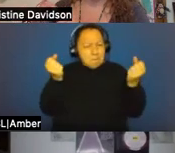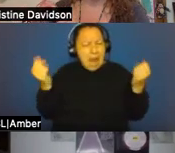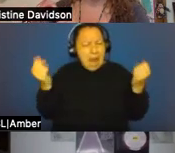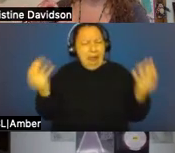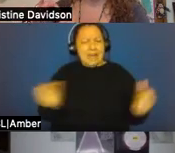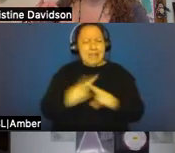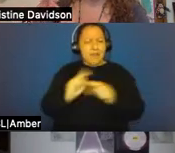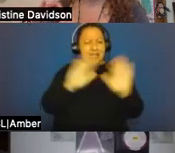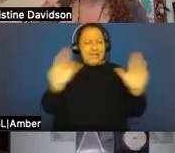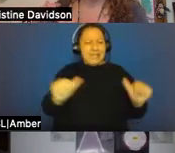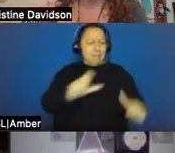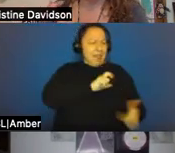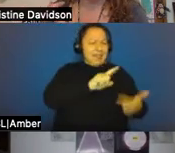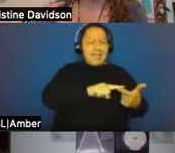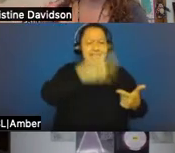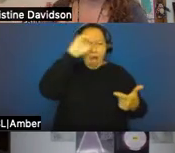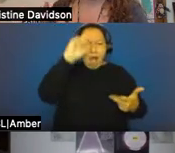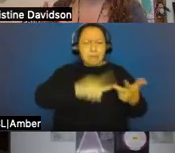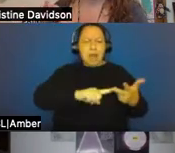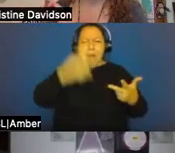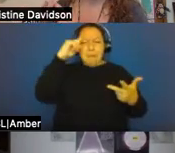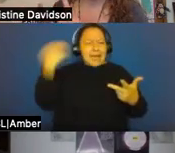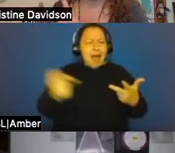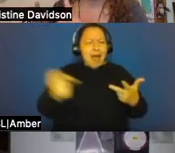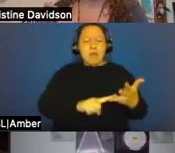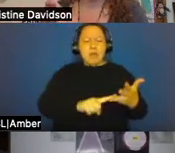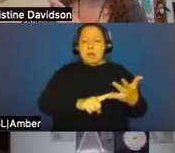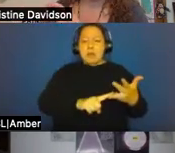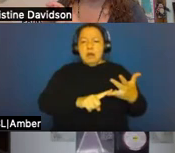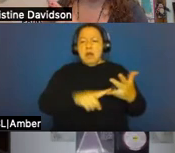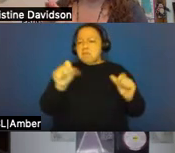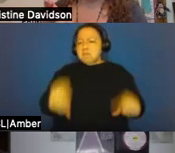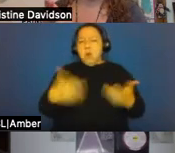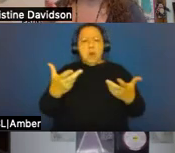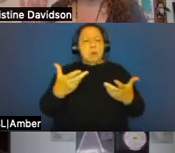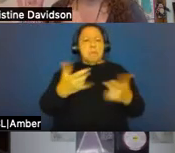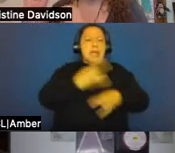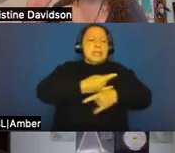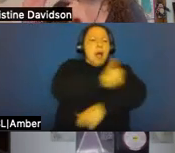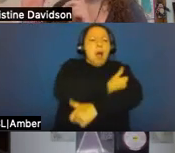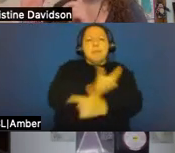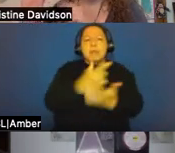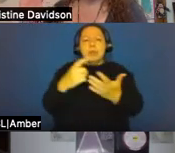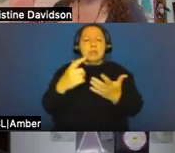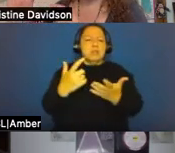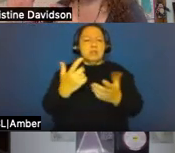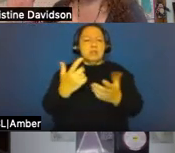the hospital, maybe some mental health services. It could be substance abuse programs. It could